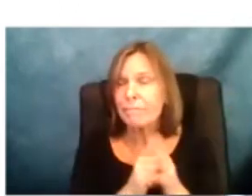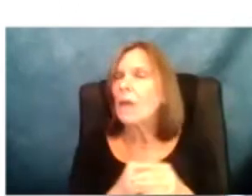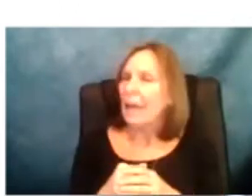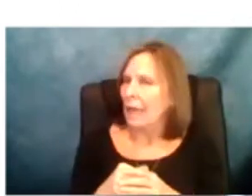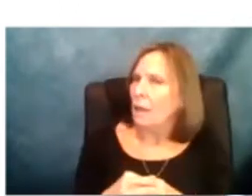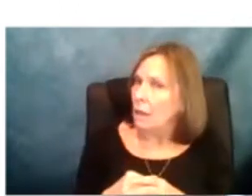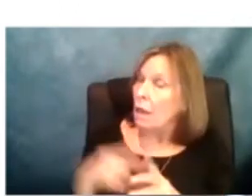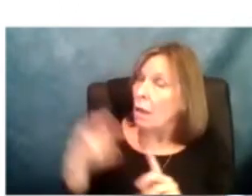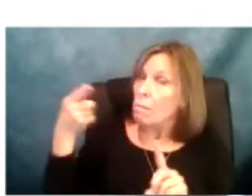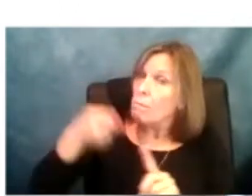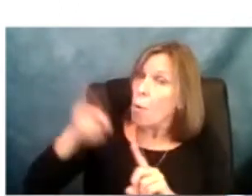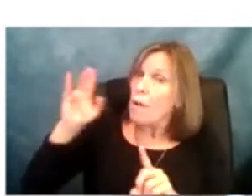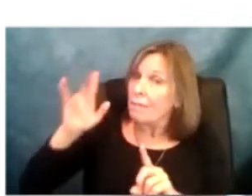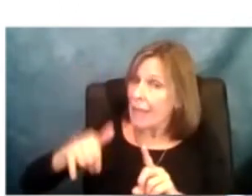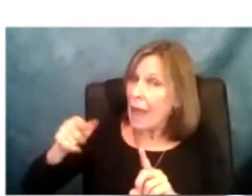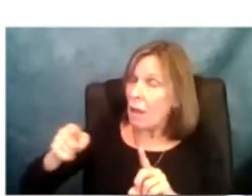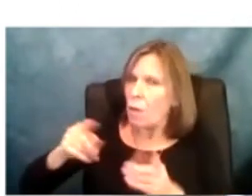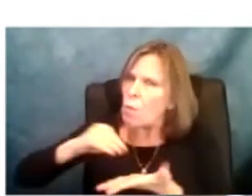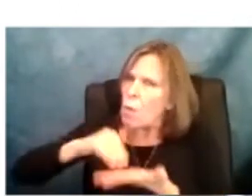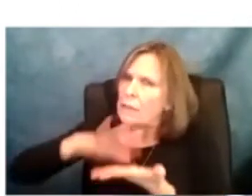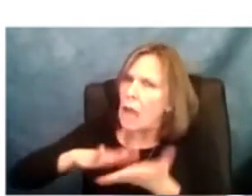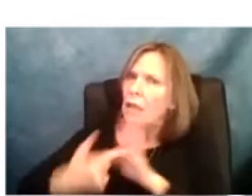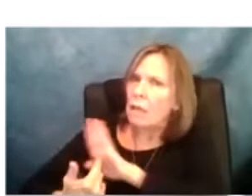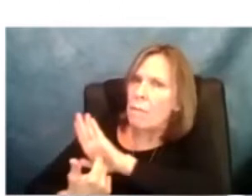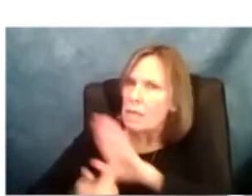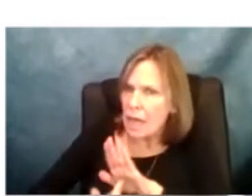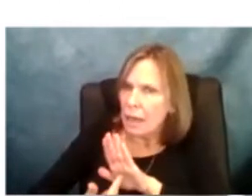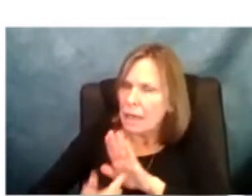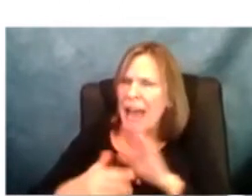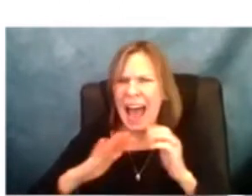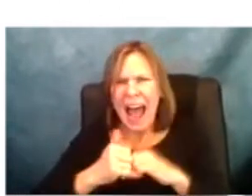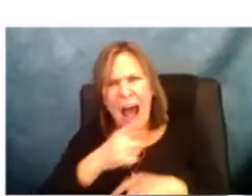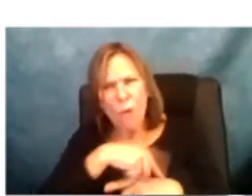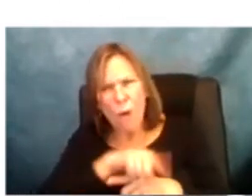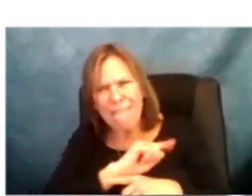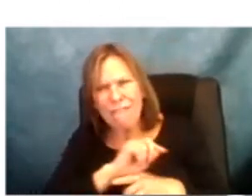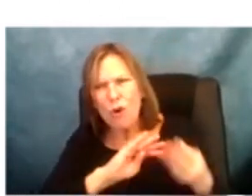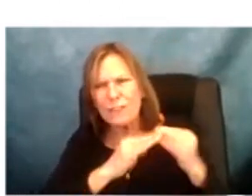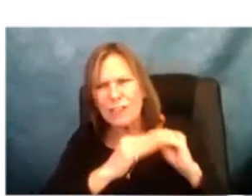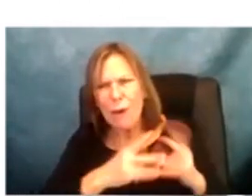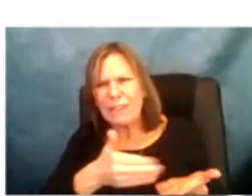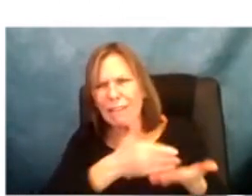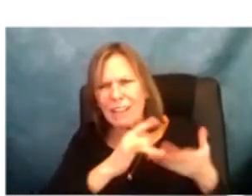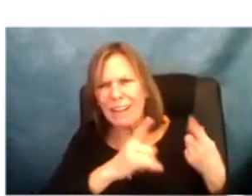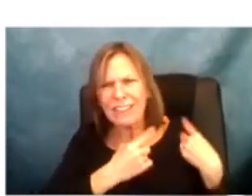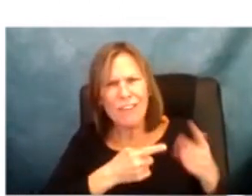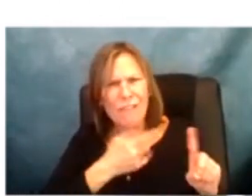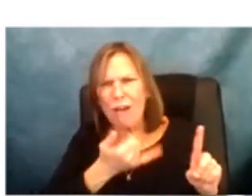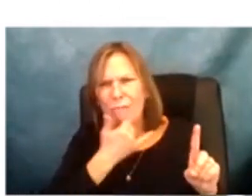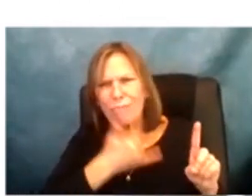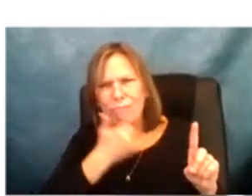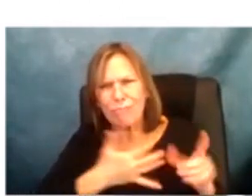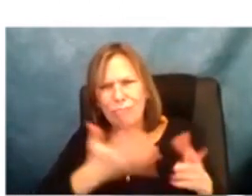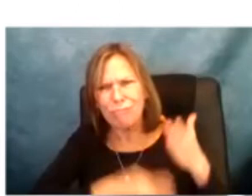that's what we want to start to document, right? Like, how have those numbers been, you know, what has been